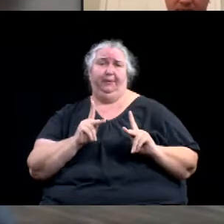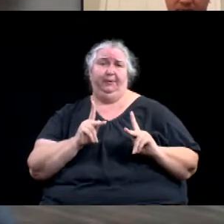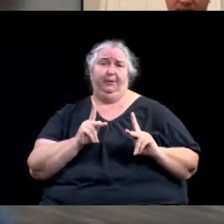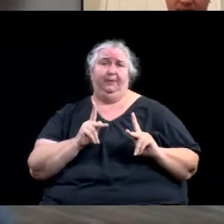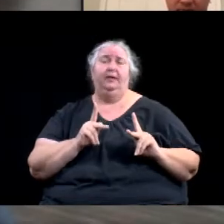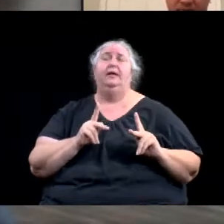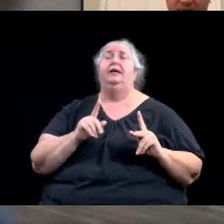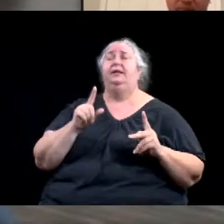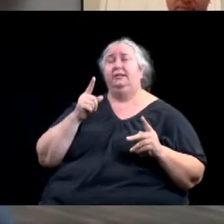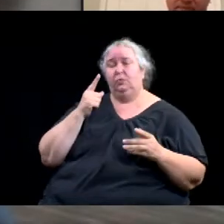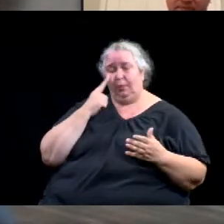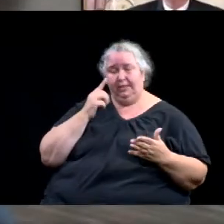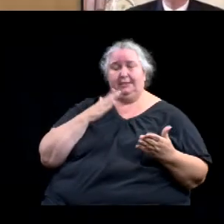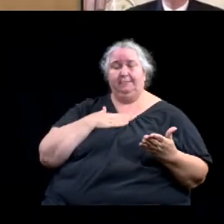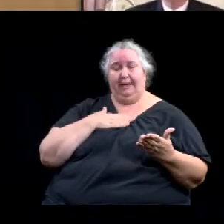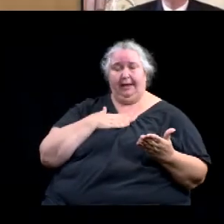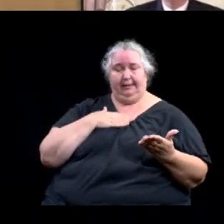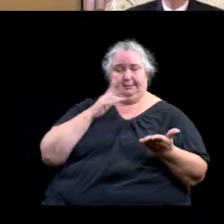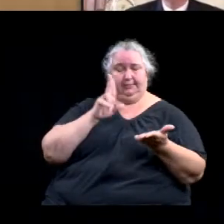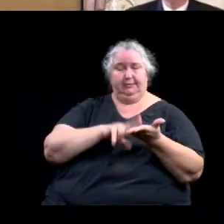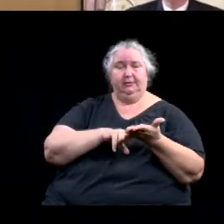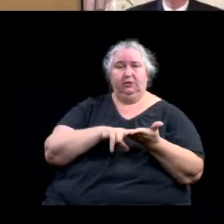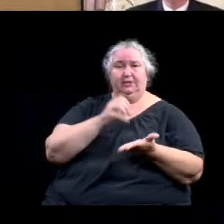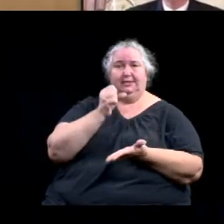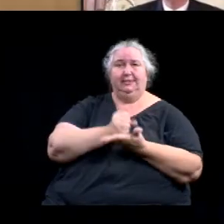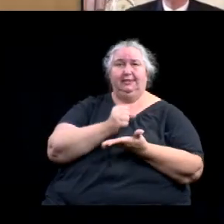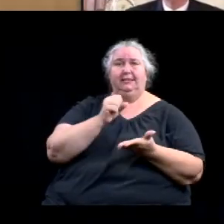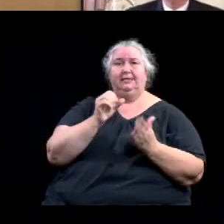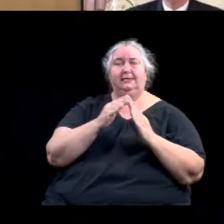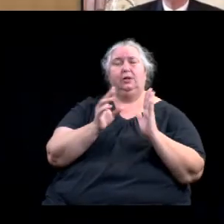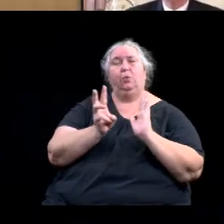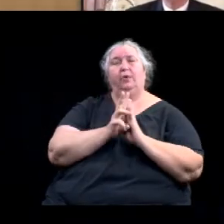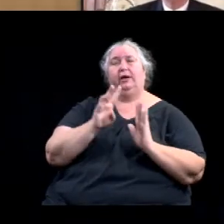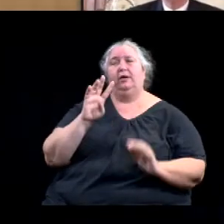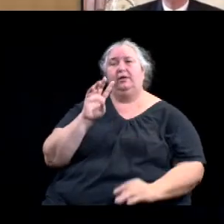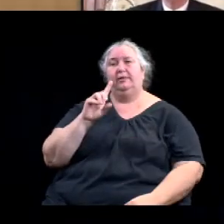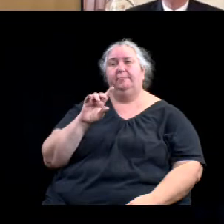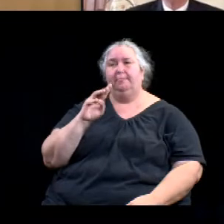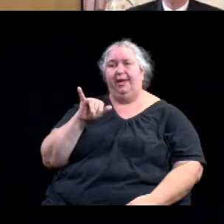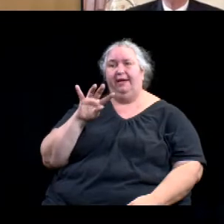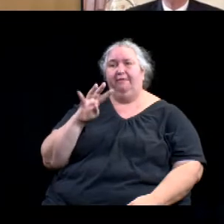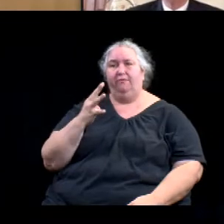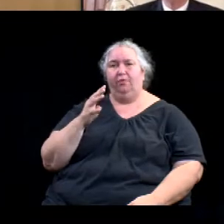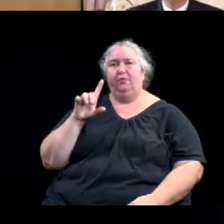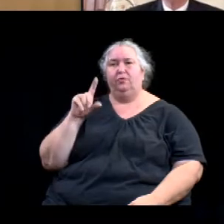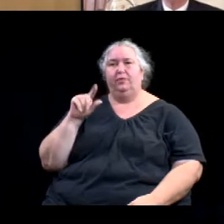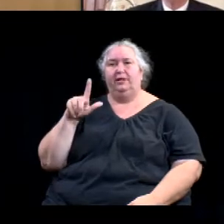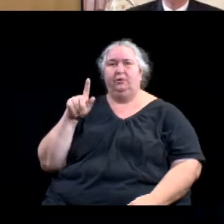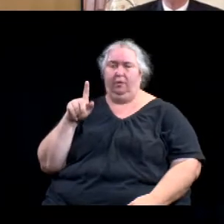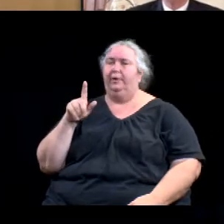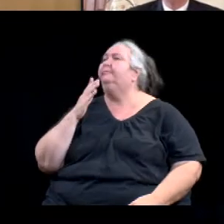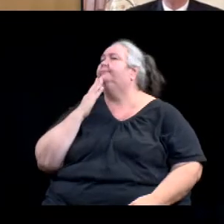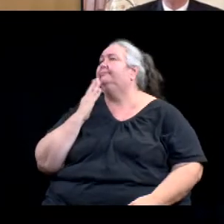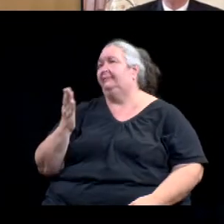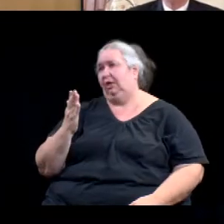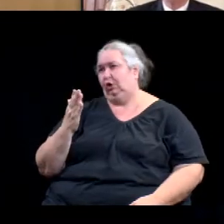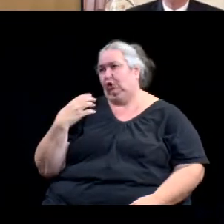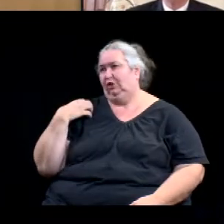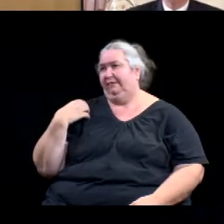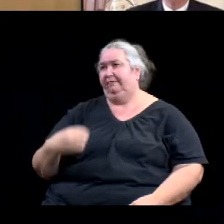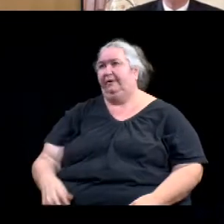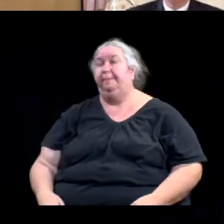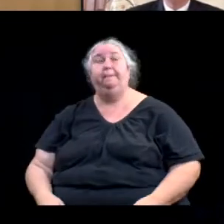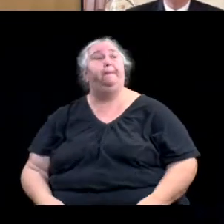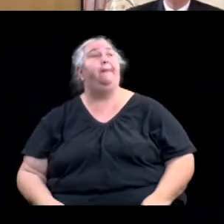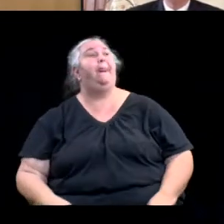Thank you, Chief. Thank you very much, Mayor. And on behalf of the Waco Police Department and law enforcement agencies across the country, thank you